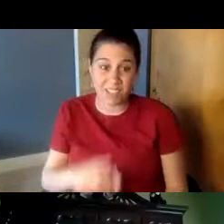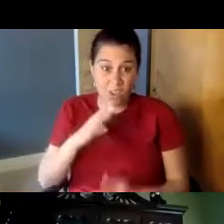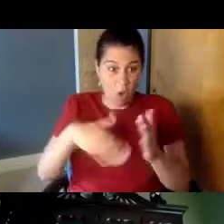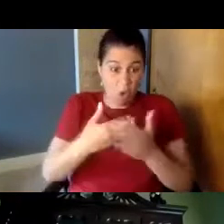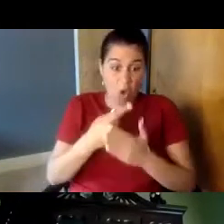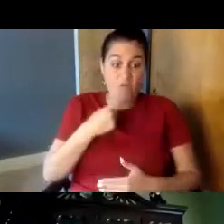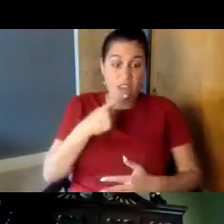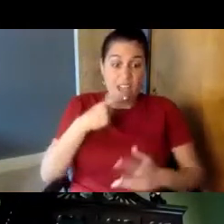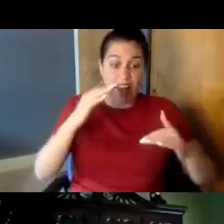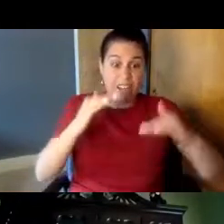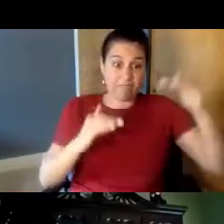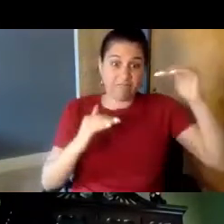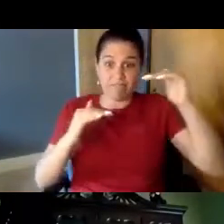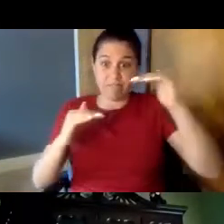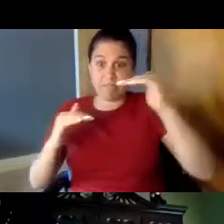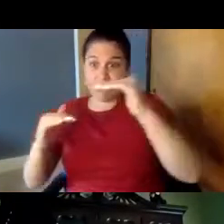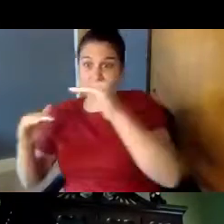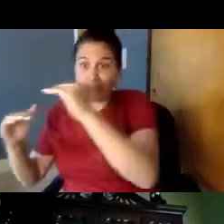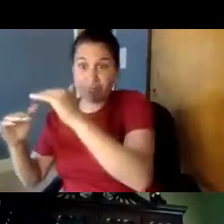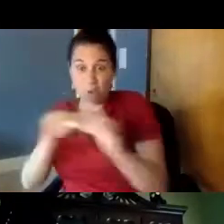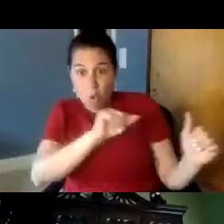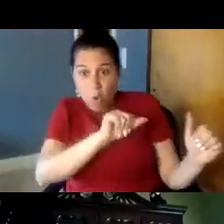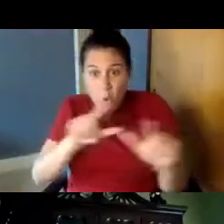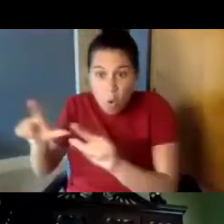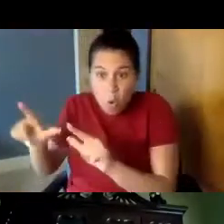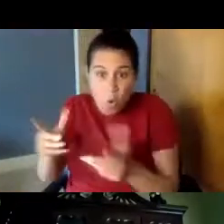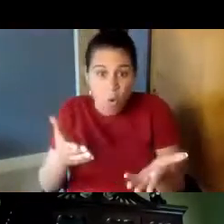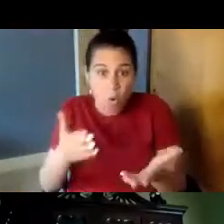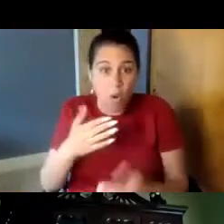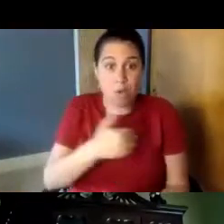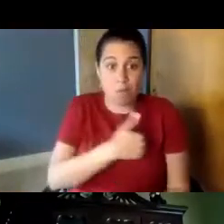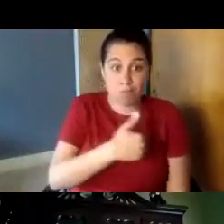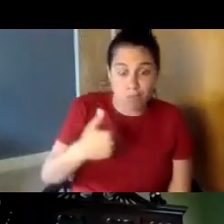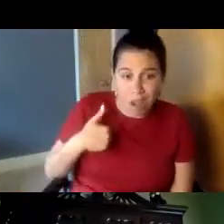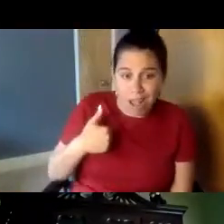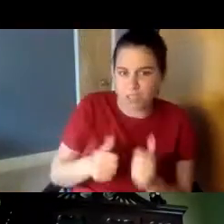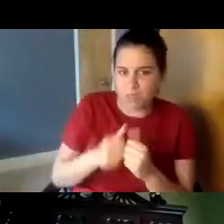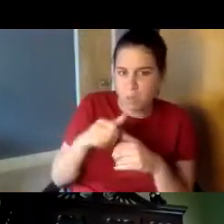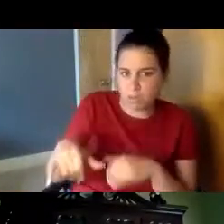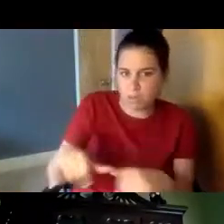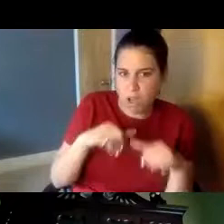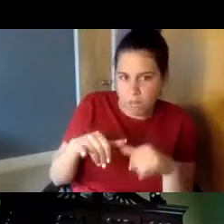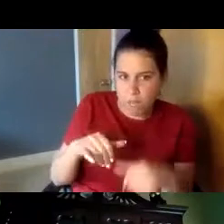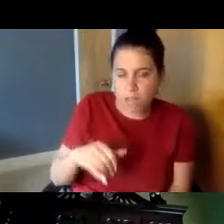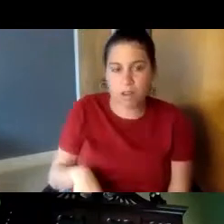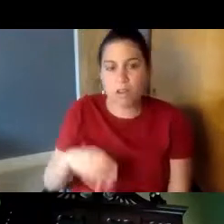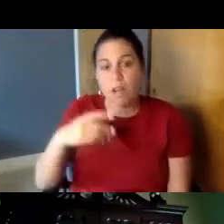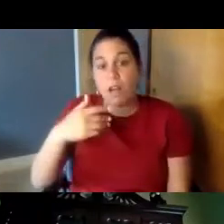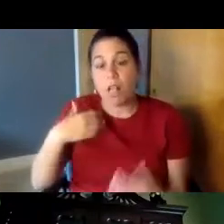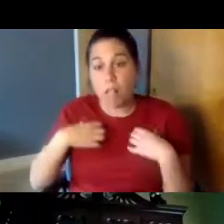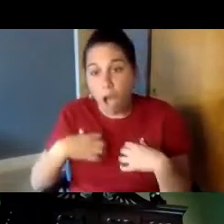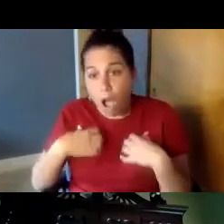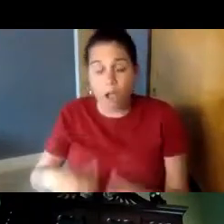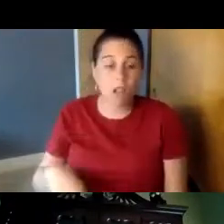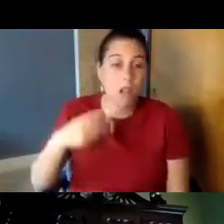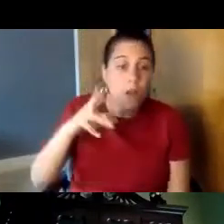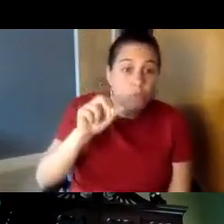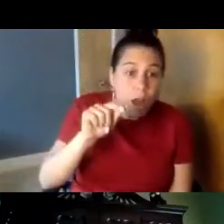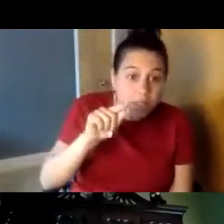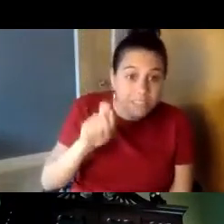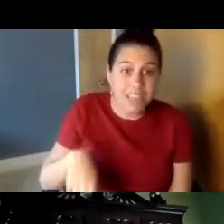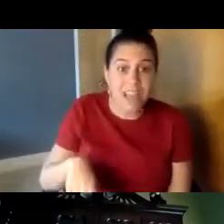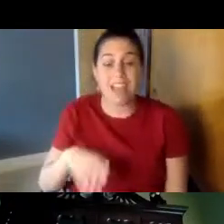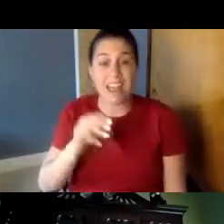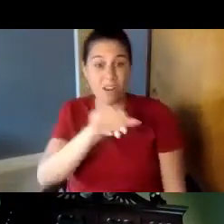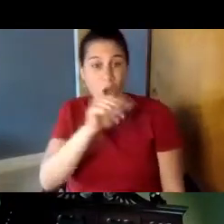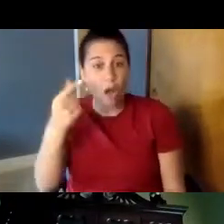the state and the nation. This includes breast, lung, and prostate, the most common cancer types, as well as more uncommon but deadly